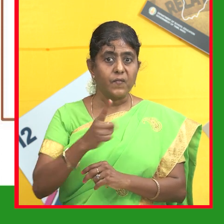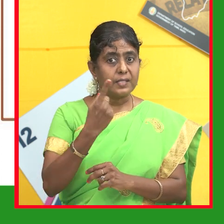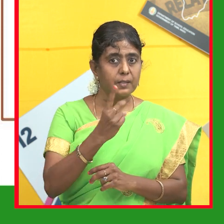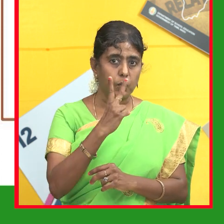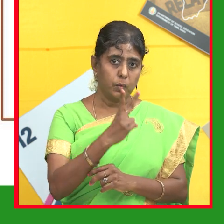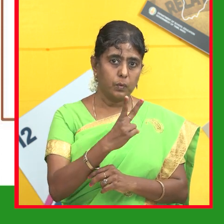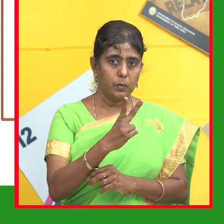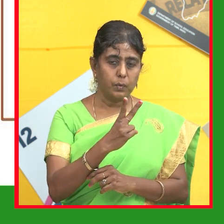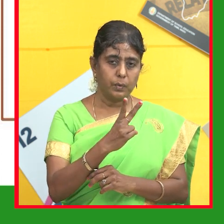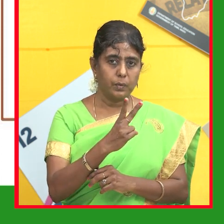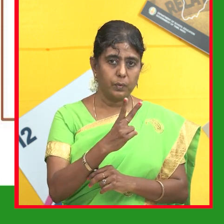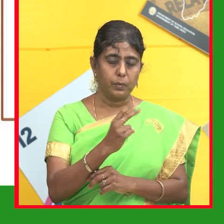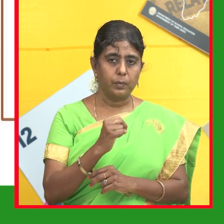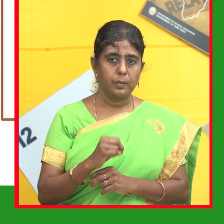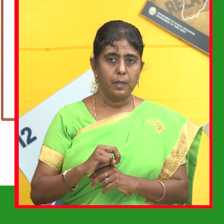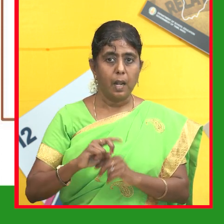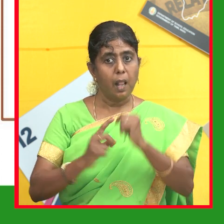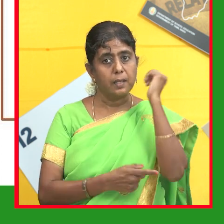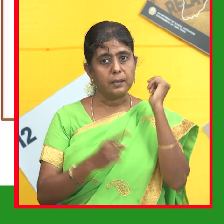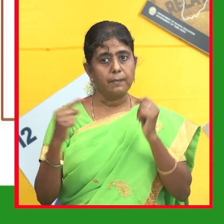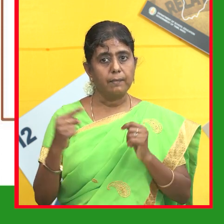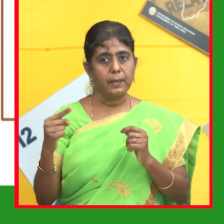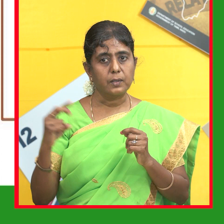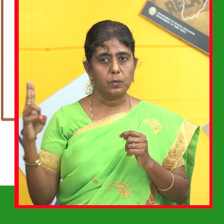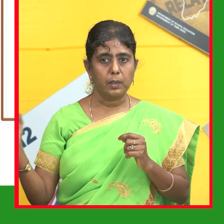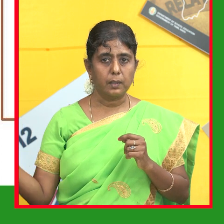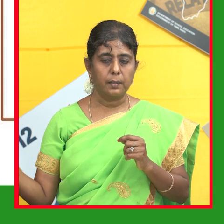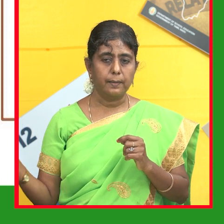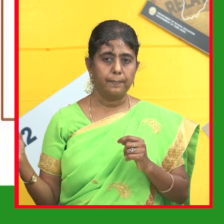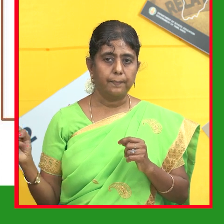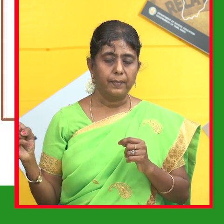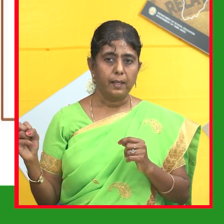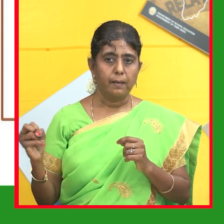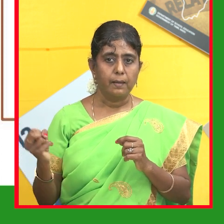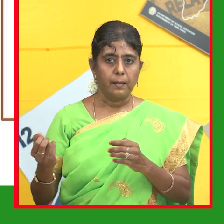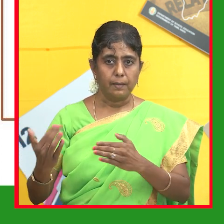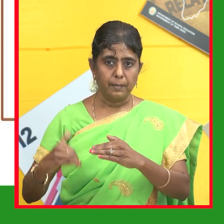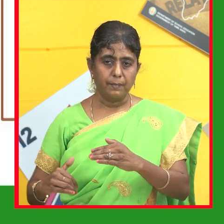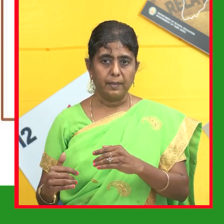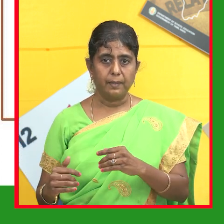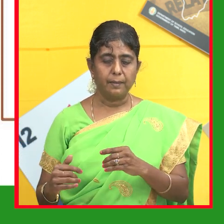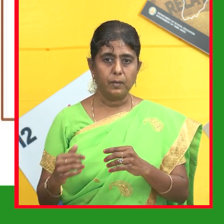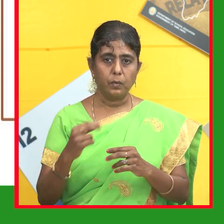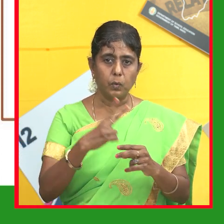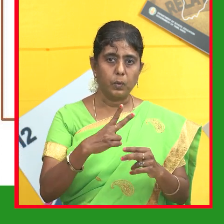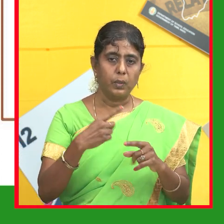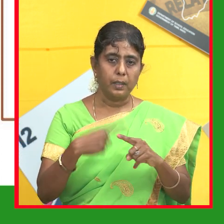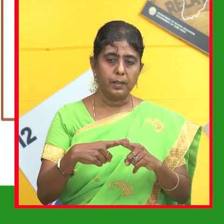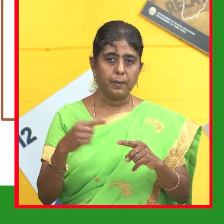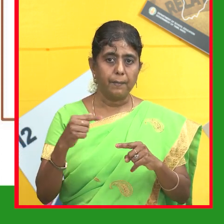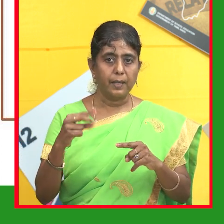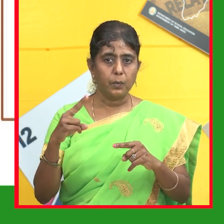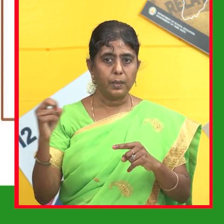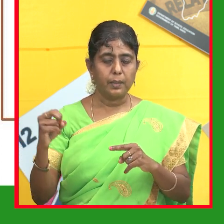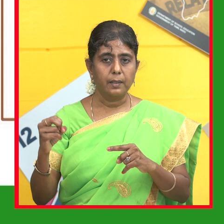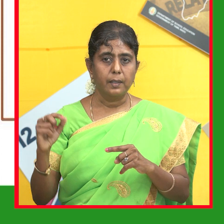First number, that is the coefficient of x squared, is 2. The last number minus 20, multiply them. So 2 into minus